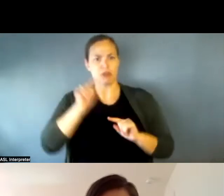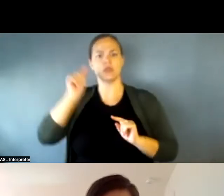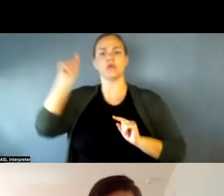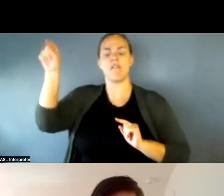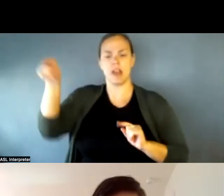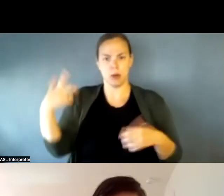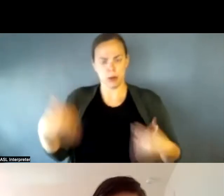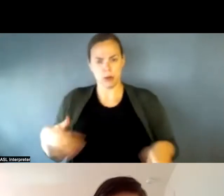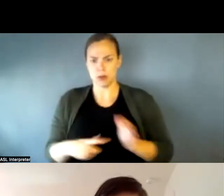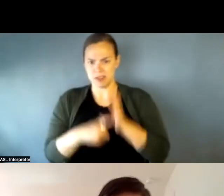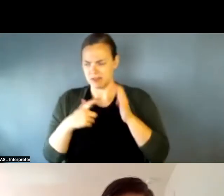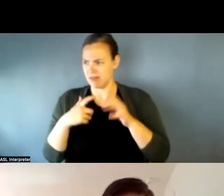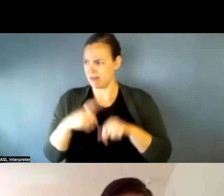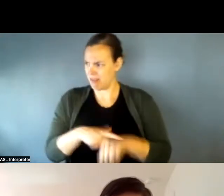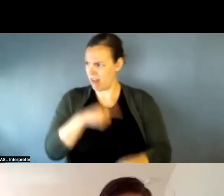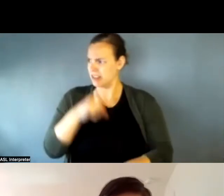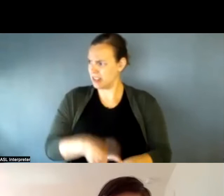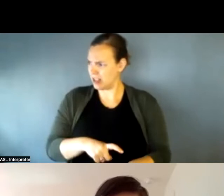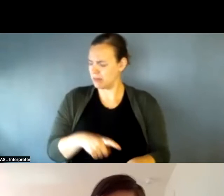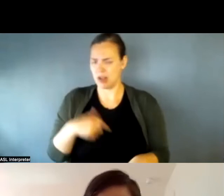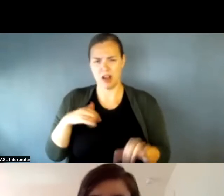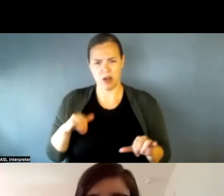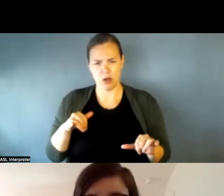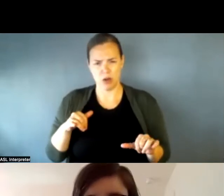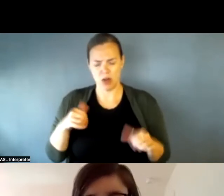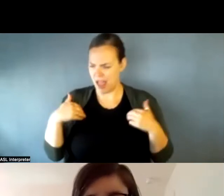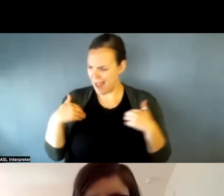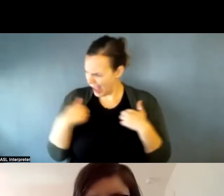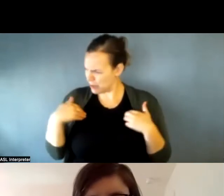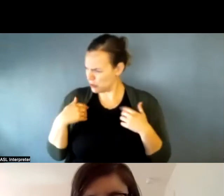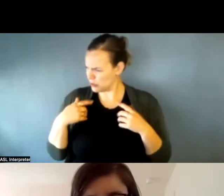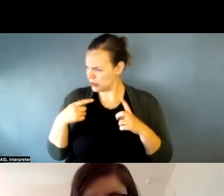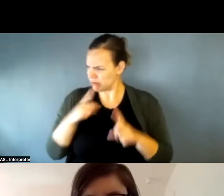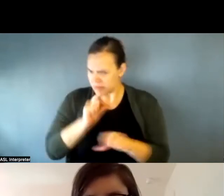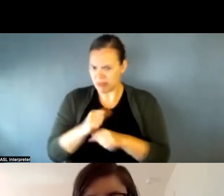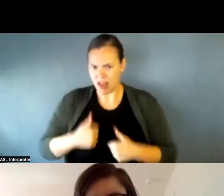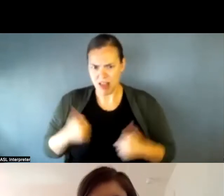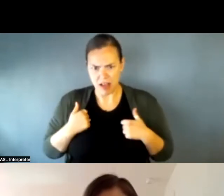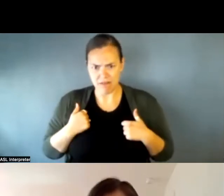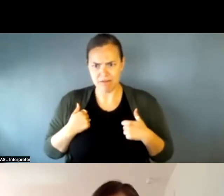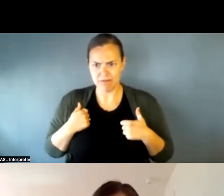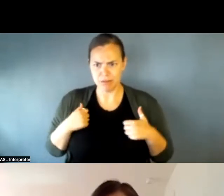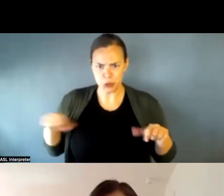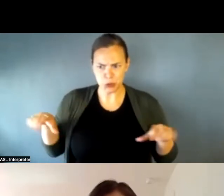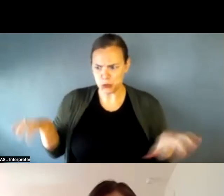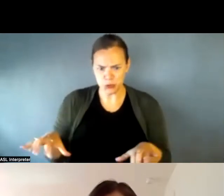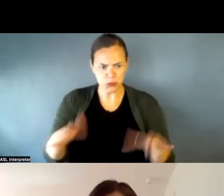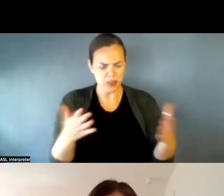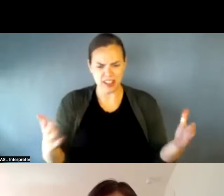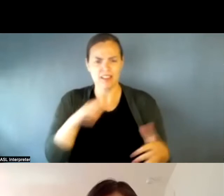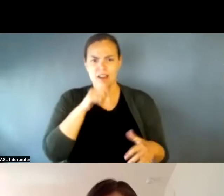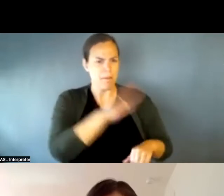me a long time to actually realize, oh, wait, animals are actually these things that are alive and do things beyond